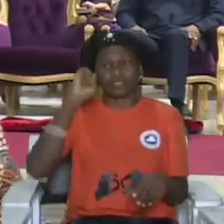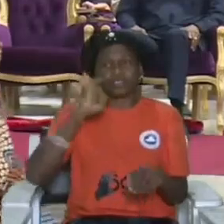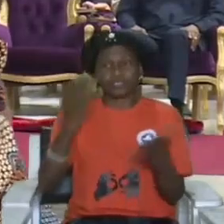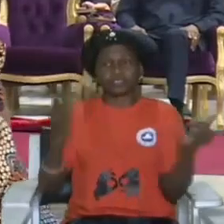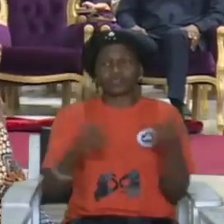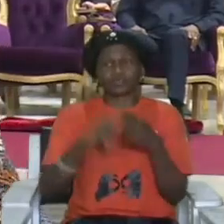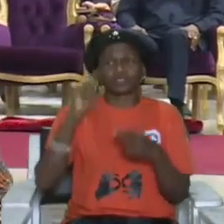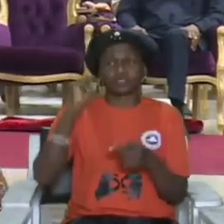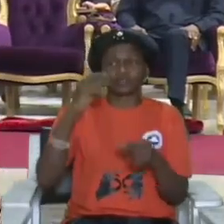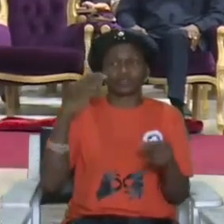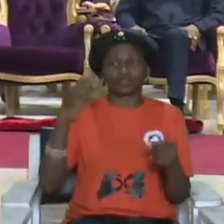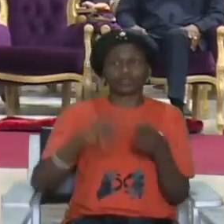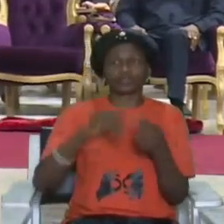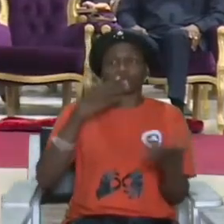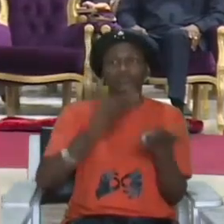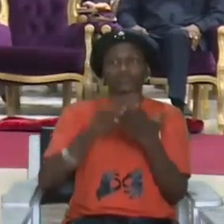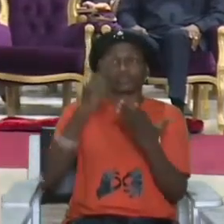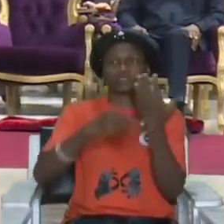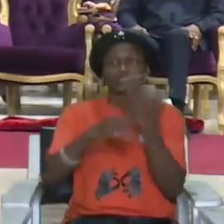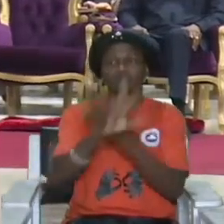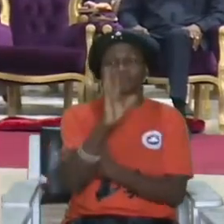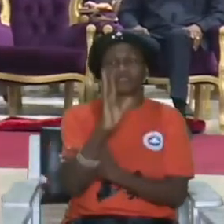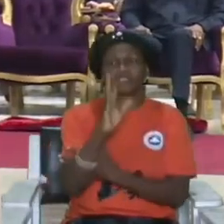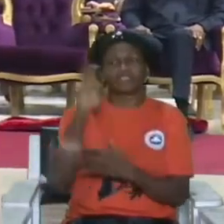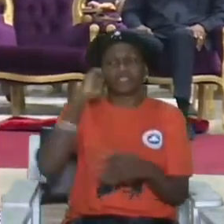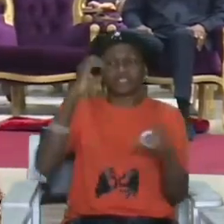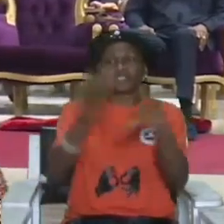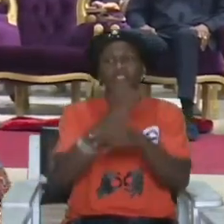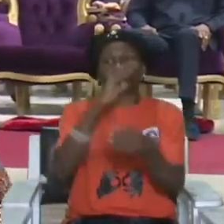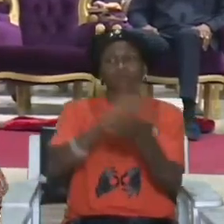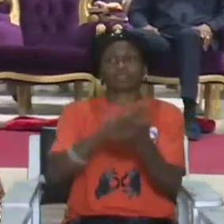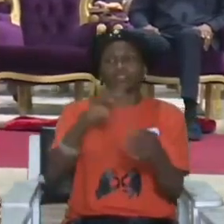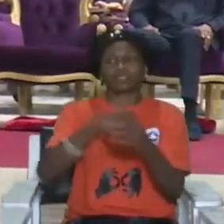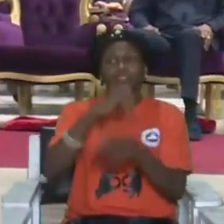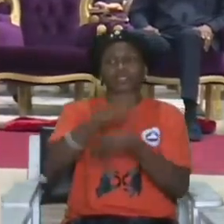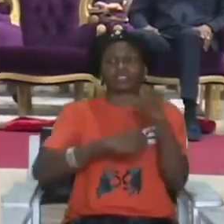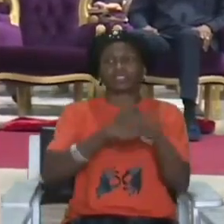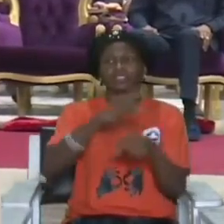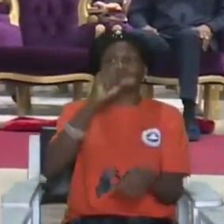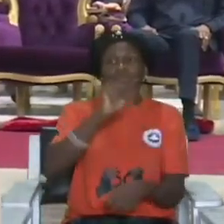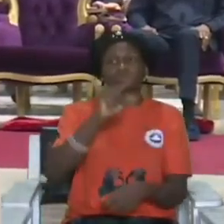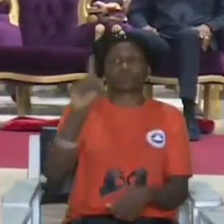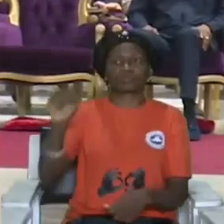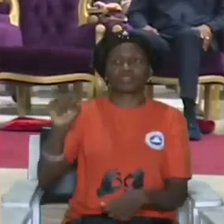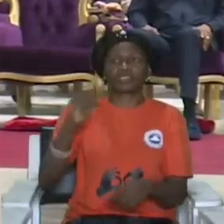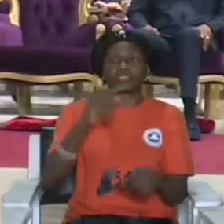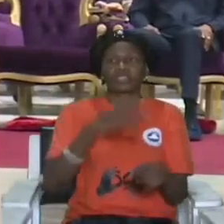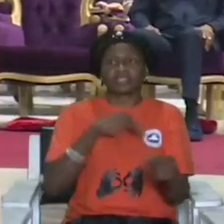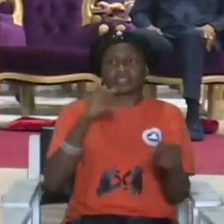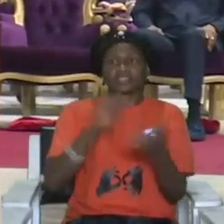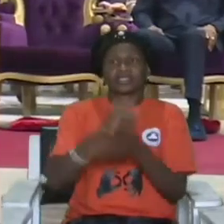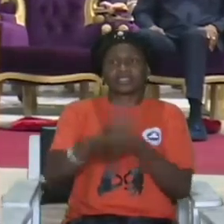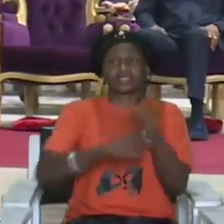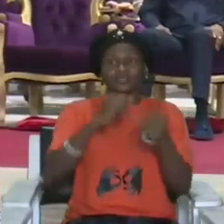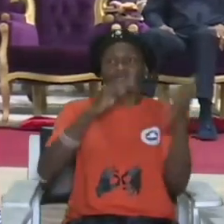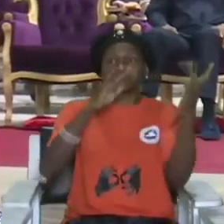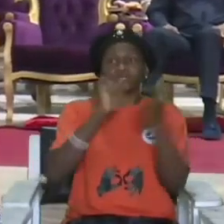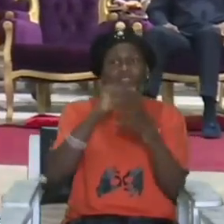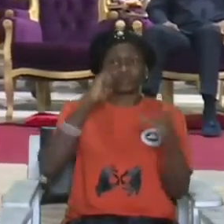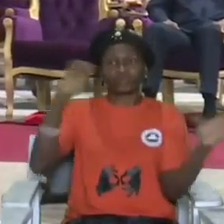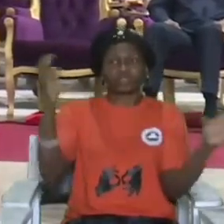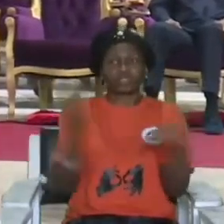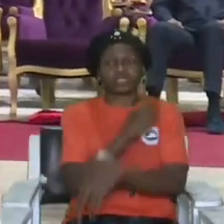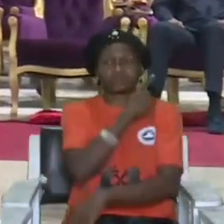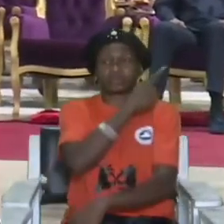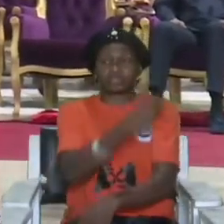to testify to the goodness of God. I got married year 2020. And that year, I was hoping that I was going to